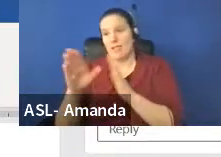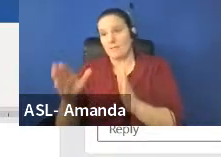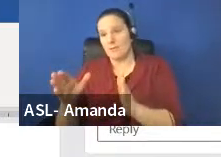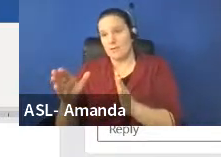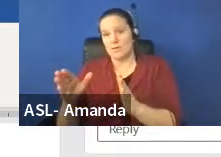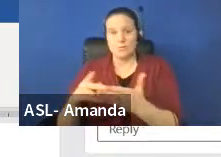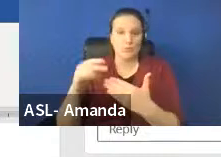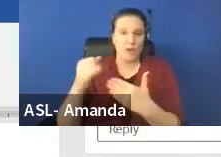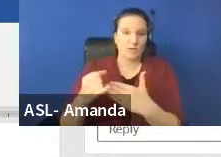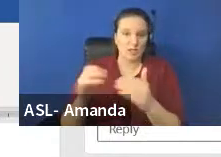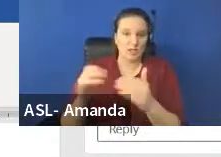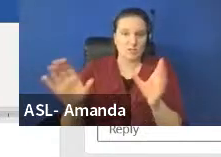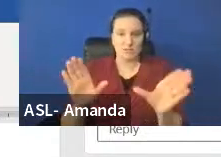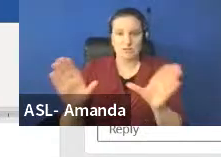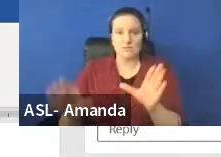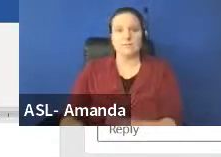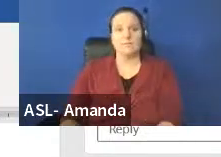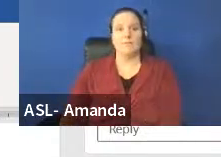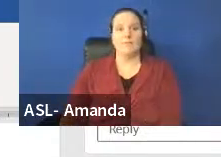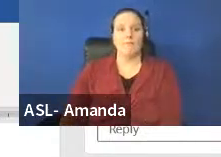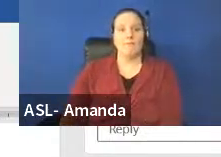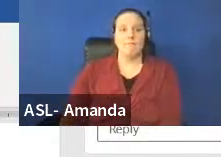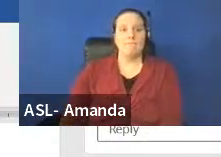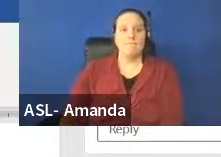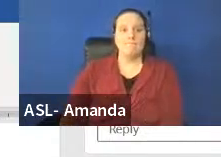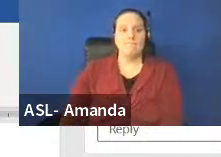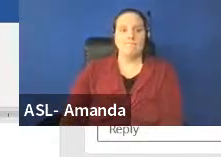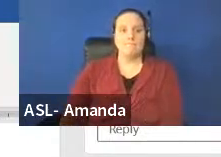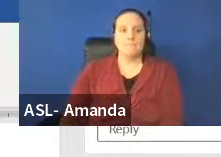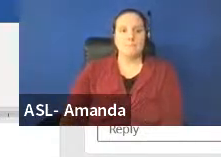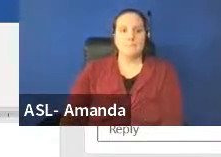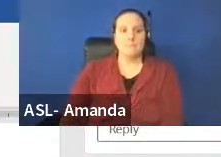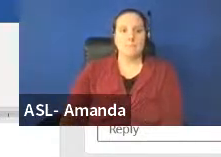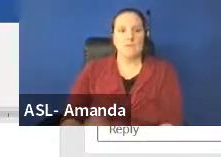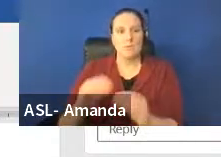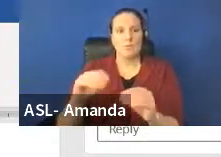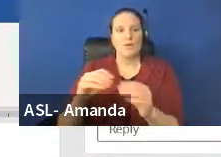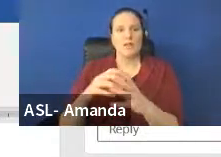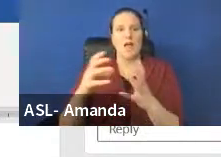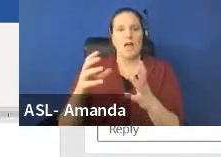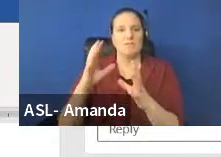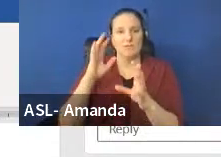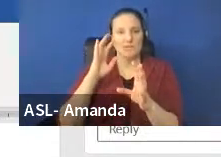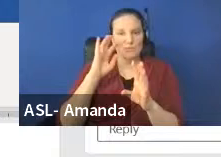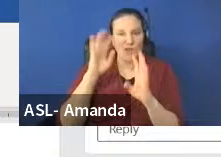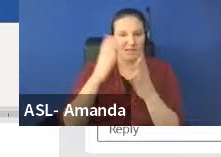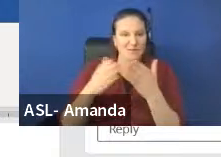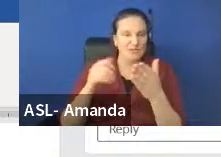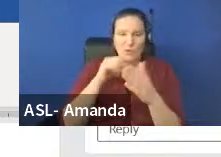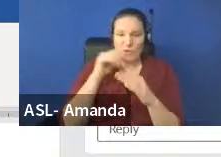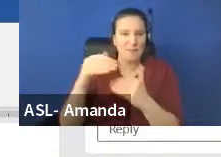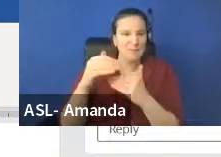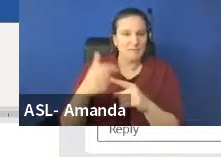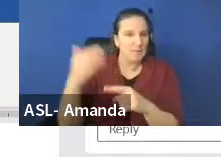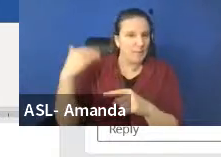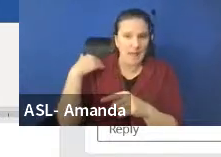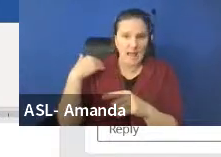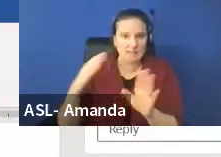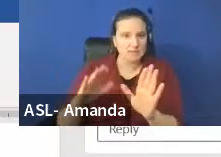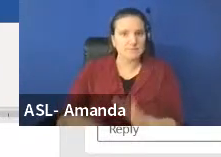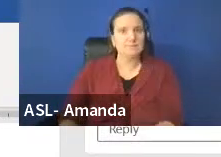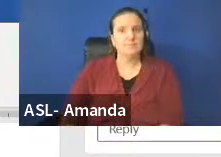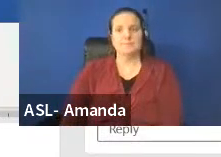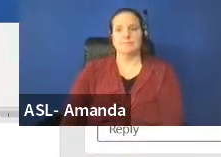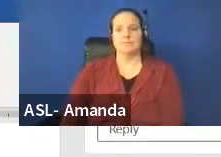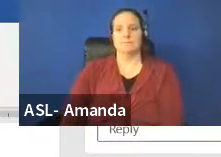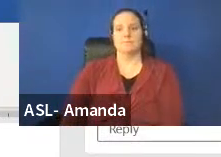the project. So you can put a lot of creative things in there. So don't be limited by what's been there in the past.